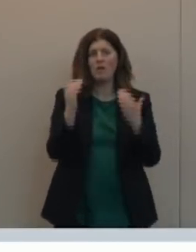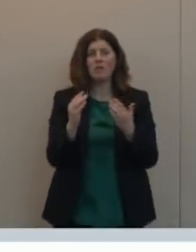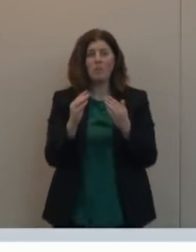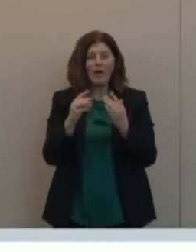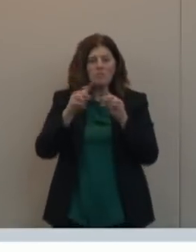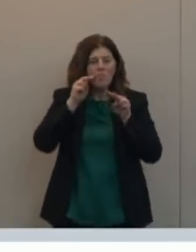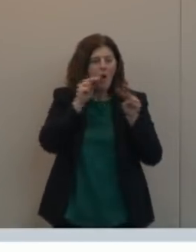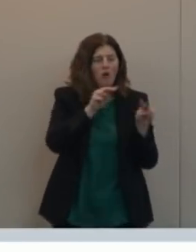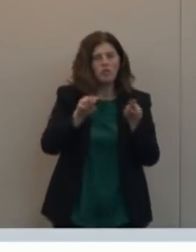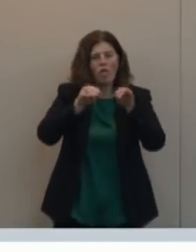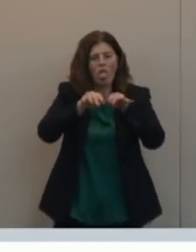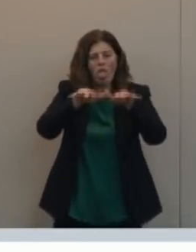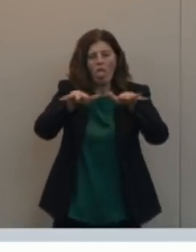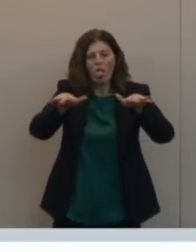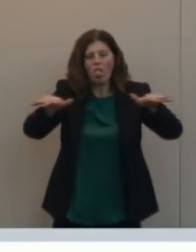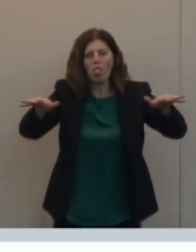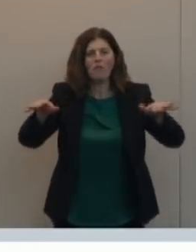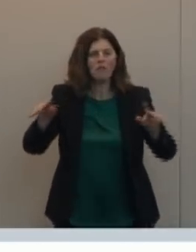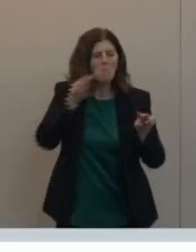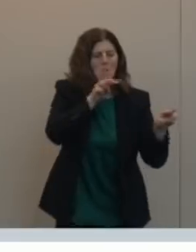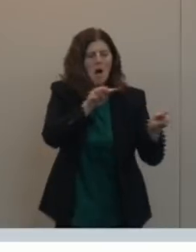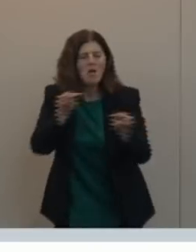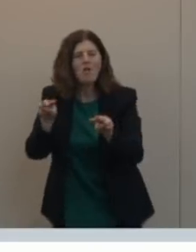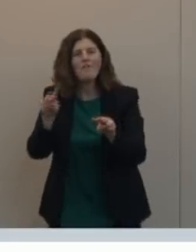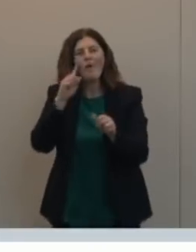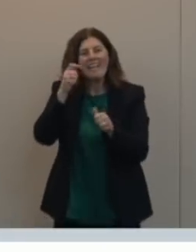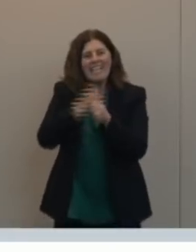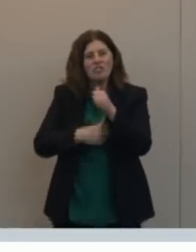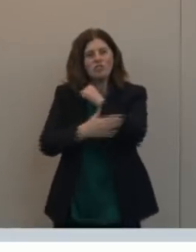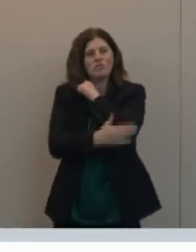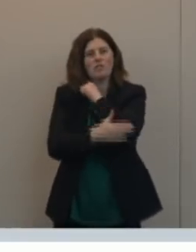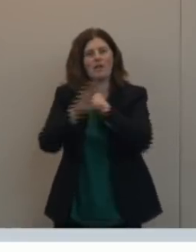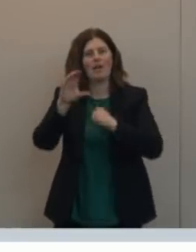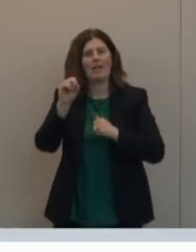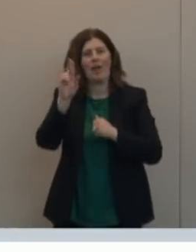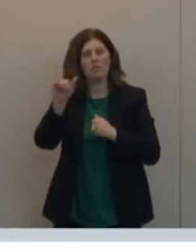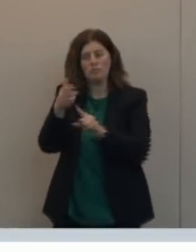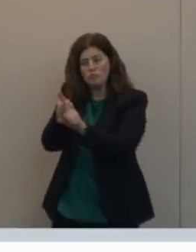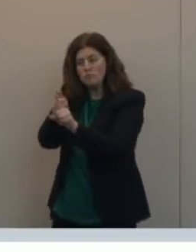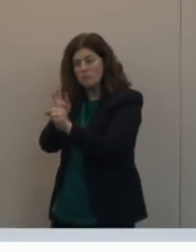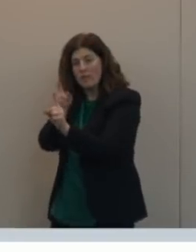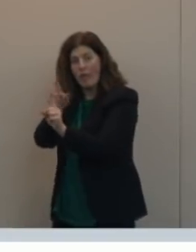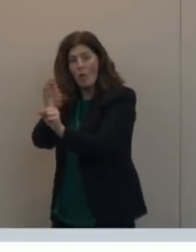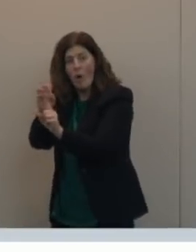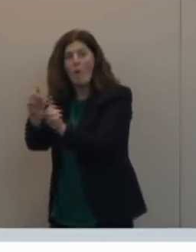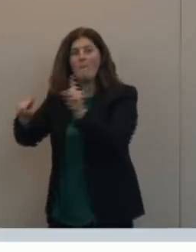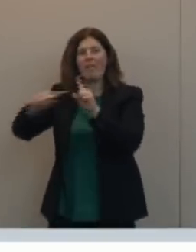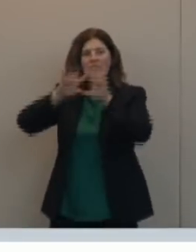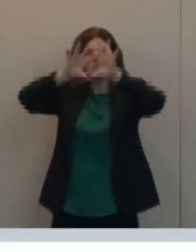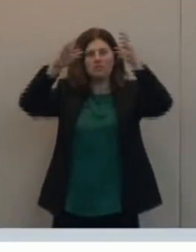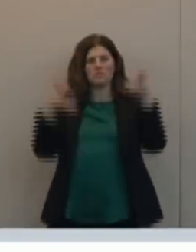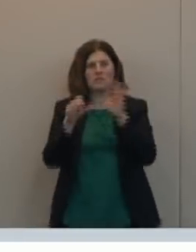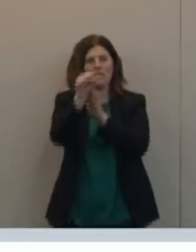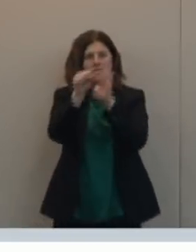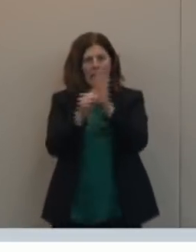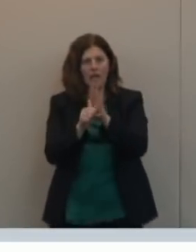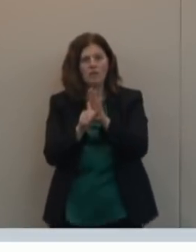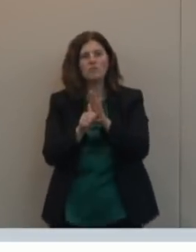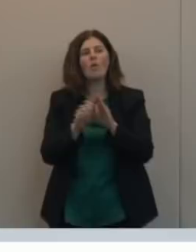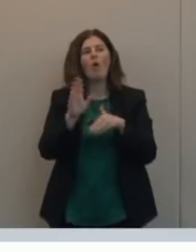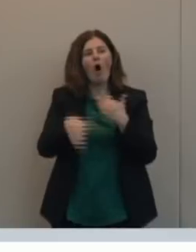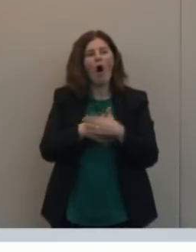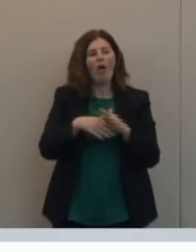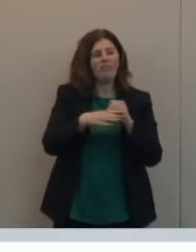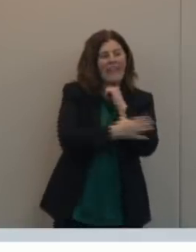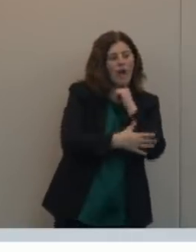rate. We have a model now for each county in addition to the whole state. So the state model is now all the county models added